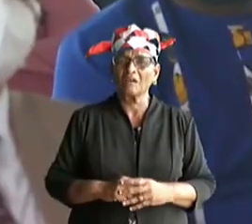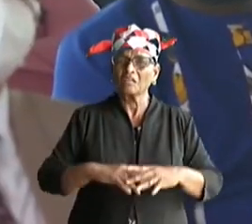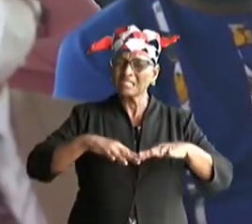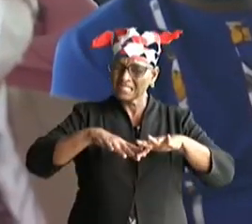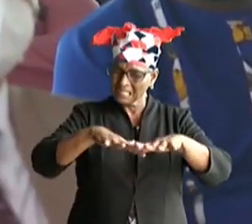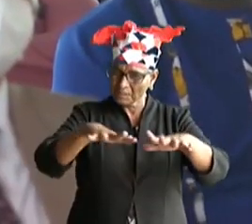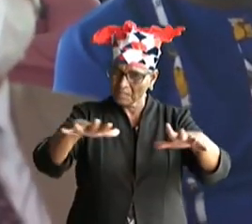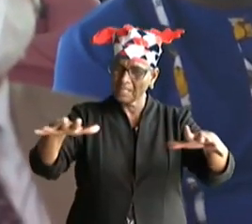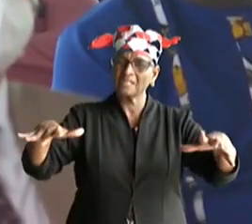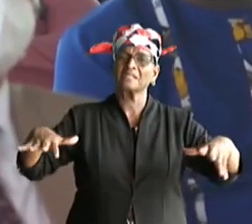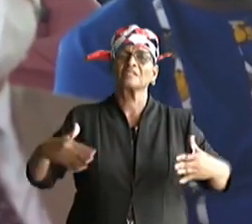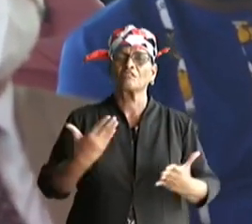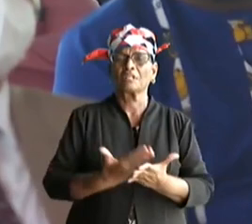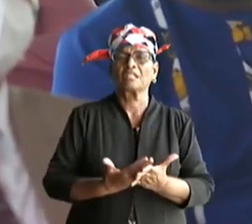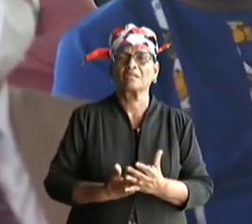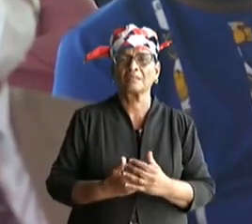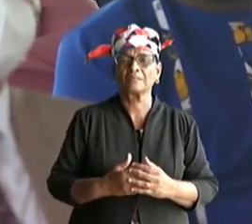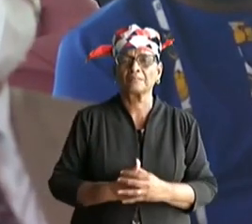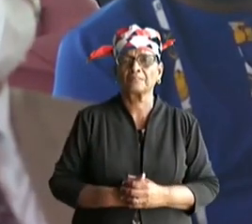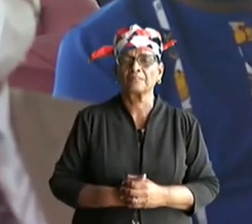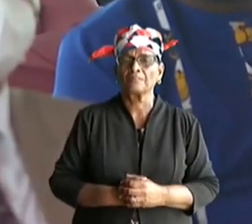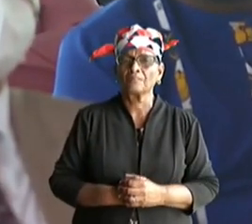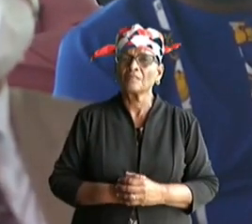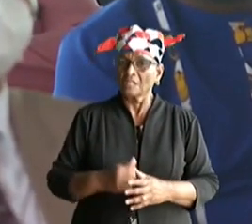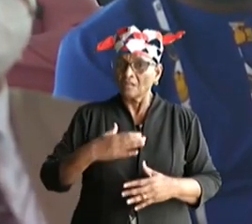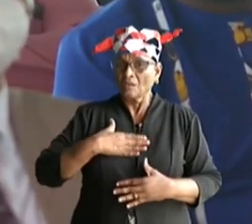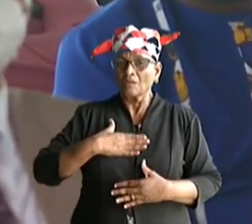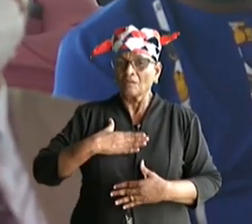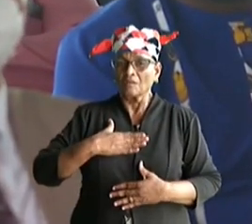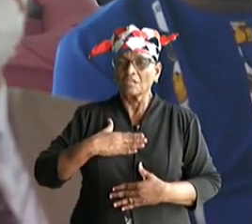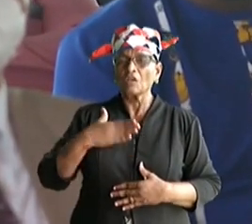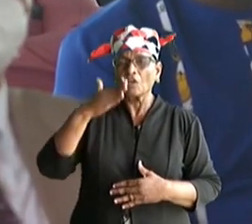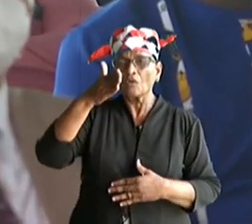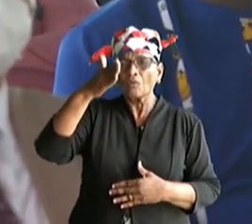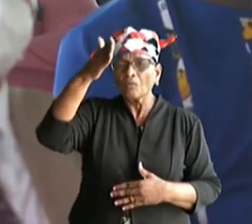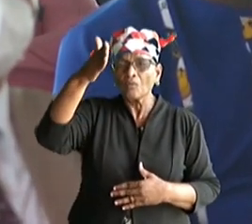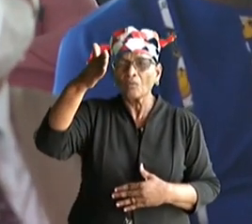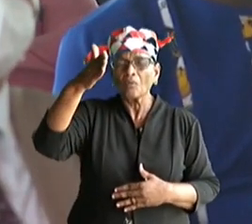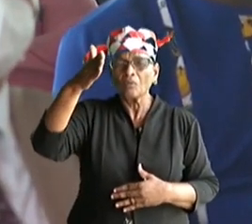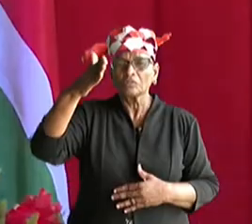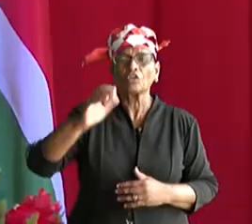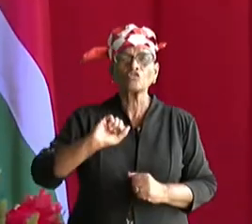our bilateral relations. We have a golden opportunity